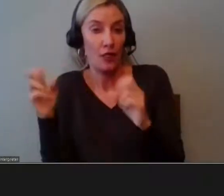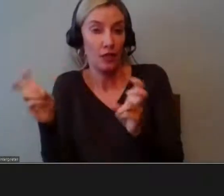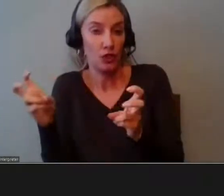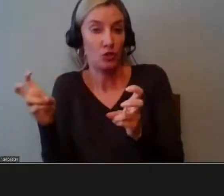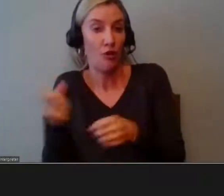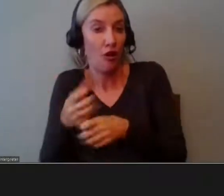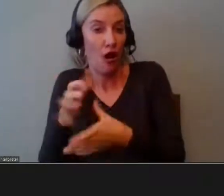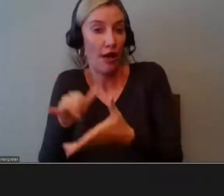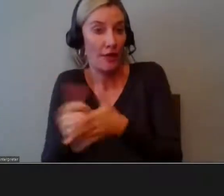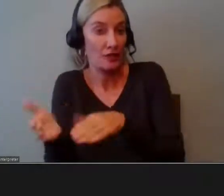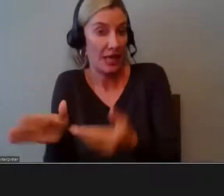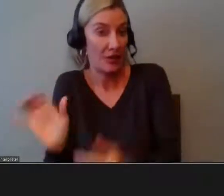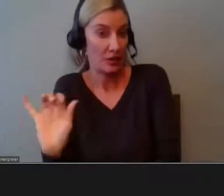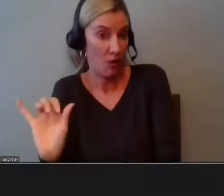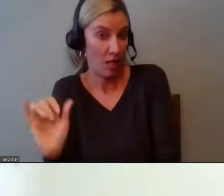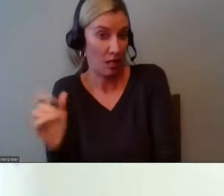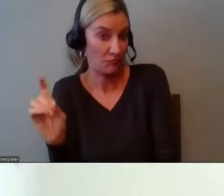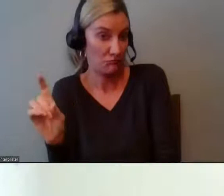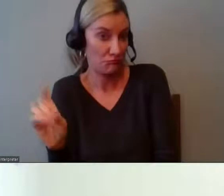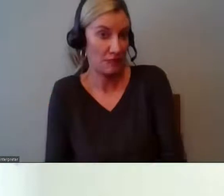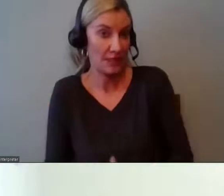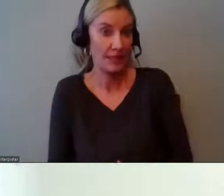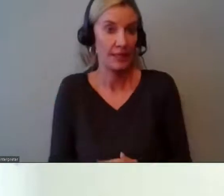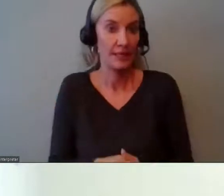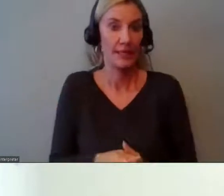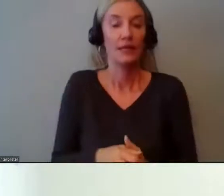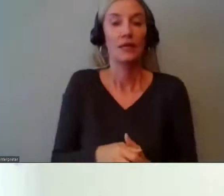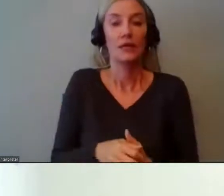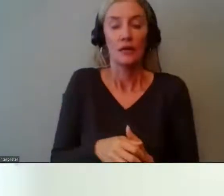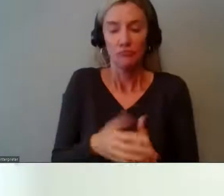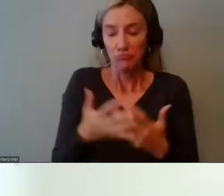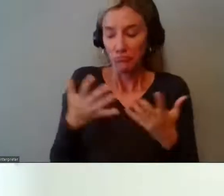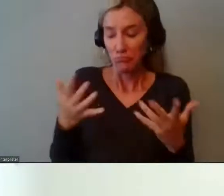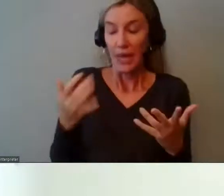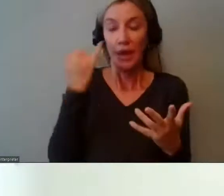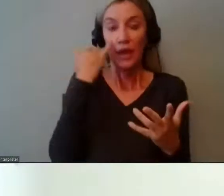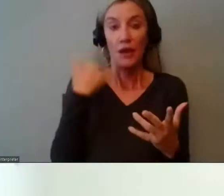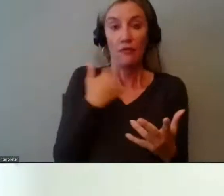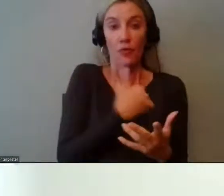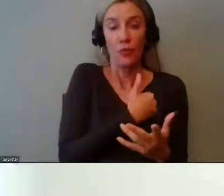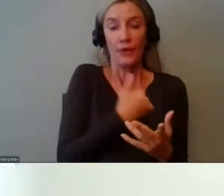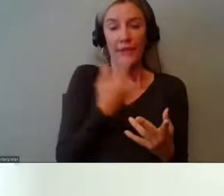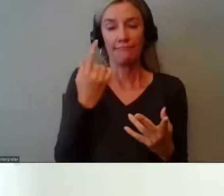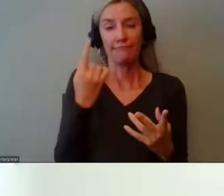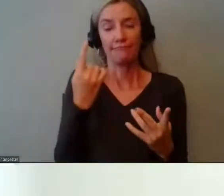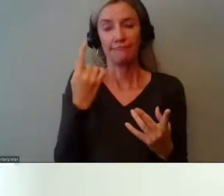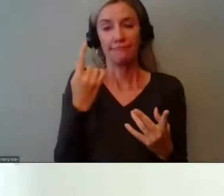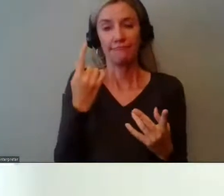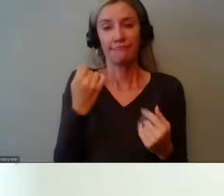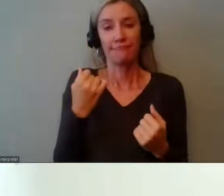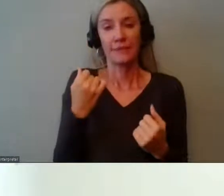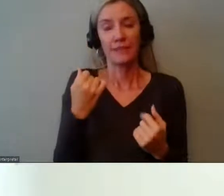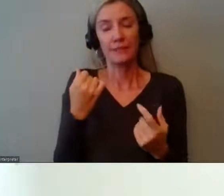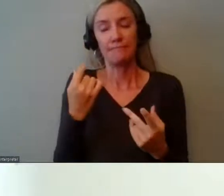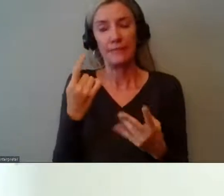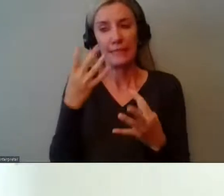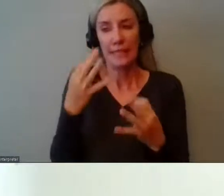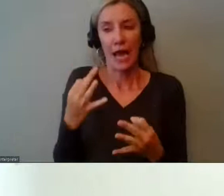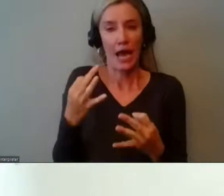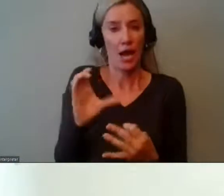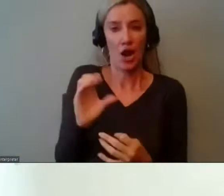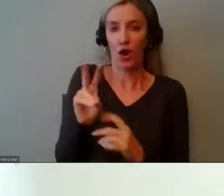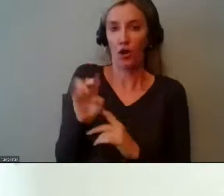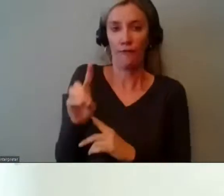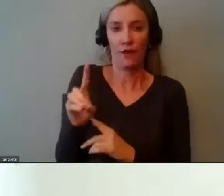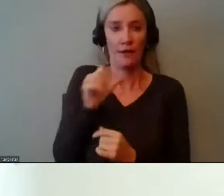You know, if we determine that really COVID was not involved, it's not a COVID